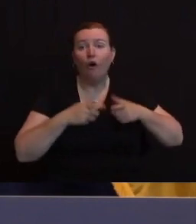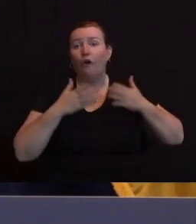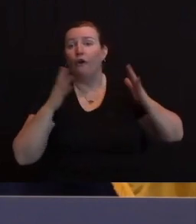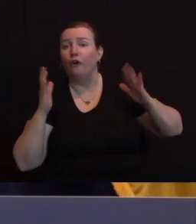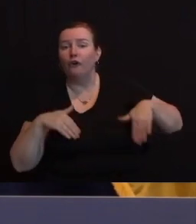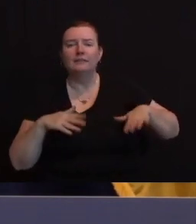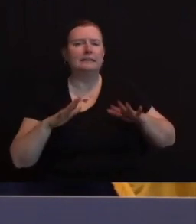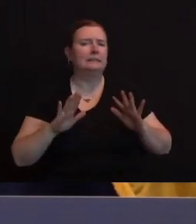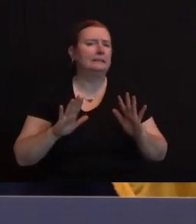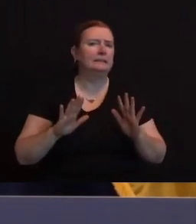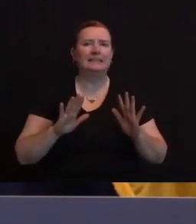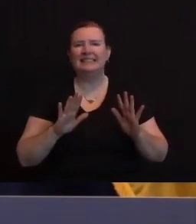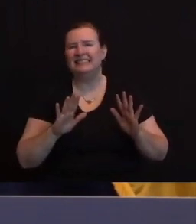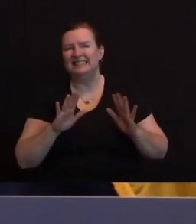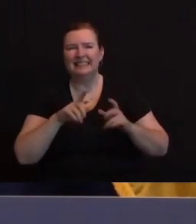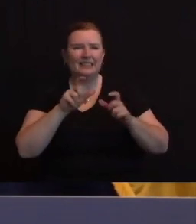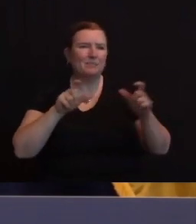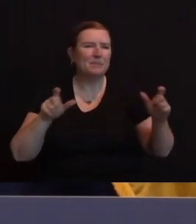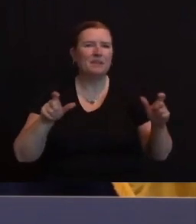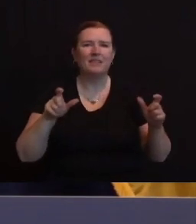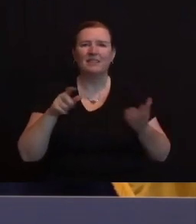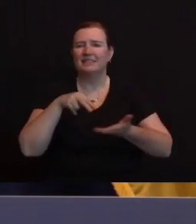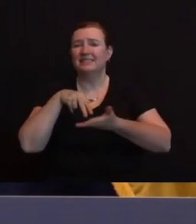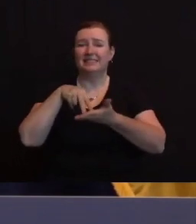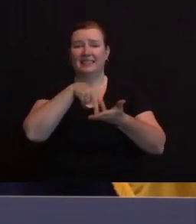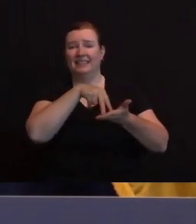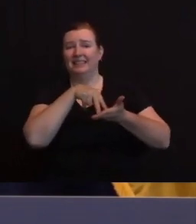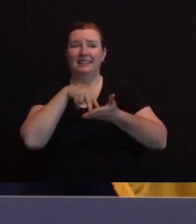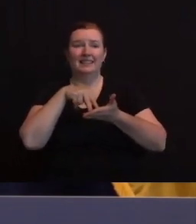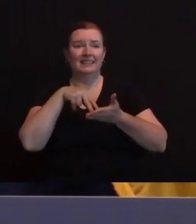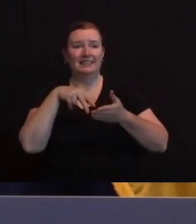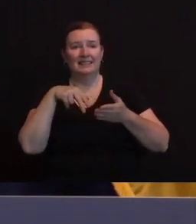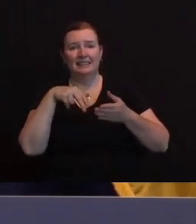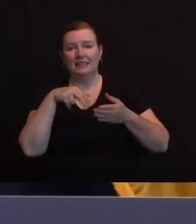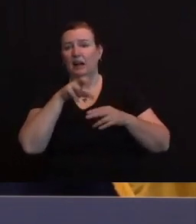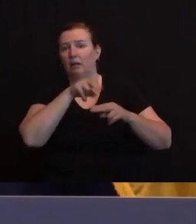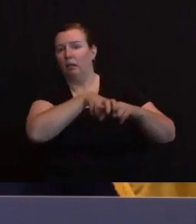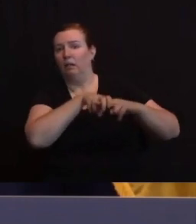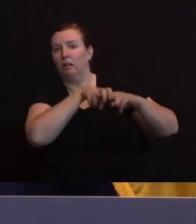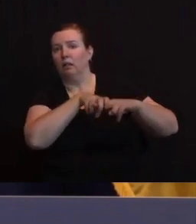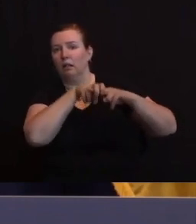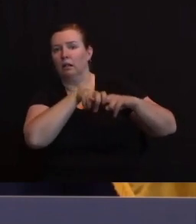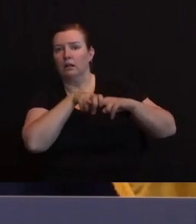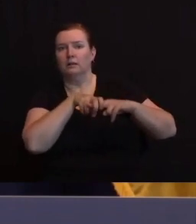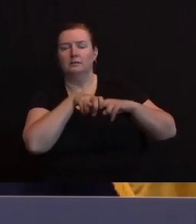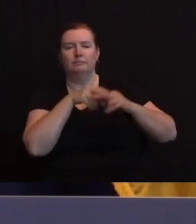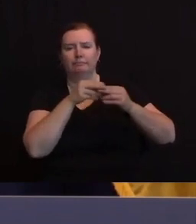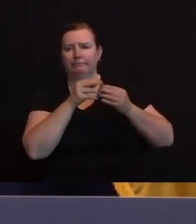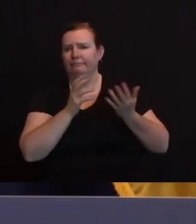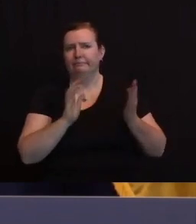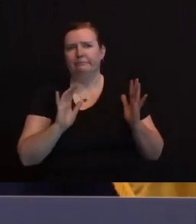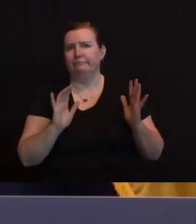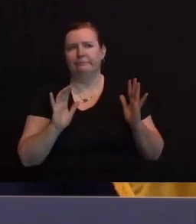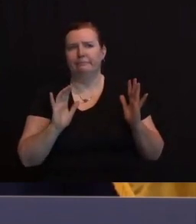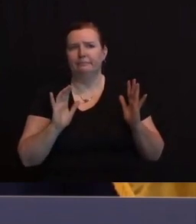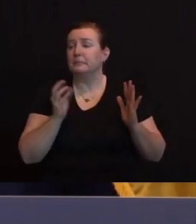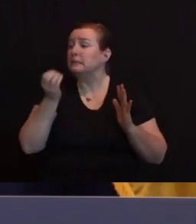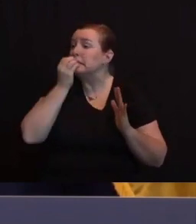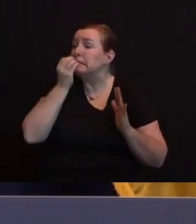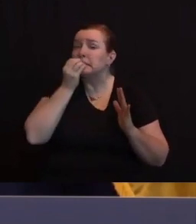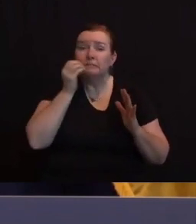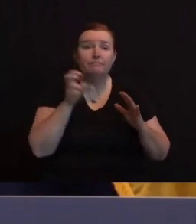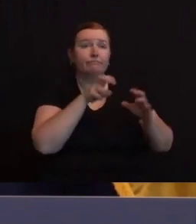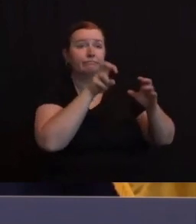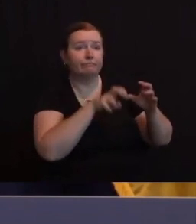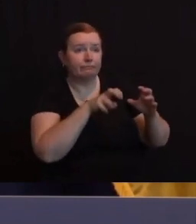longer amount of time. I'm not going to say that indoor dining is like a house party, because it isn't. But when one party in an air-conditioned house